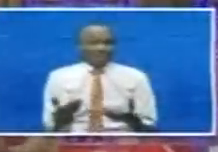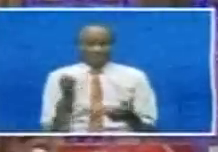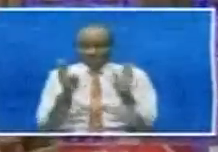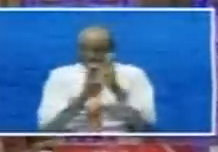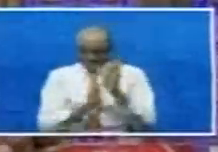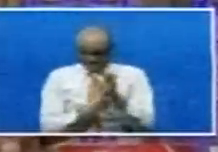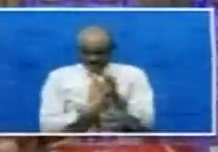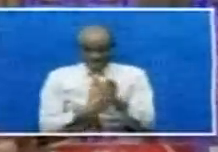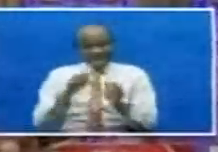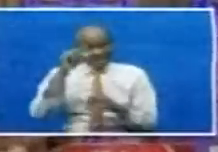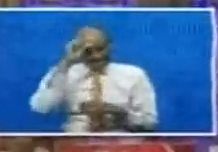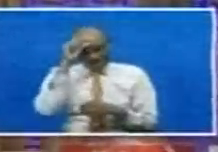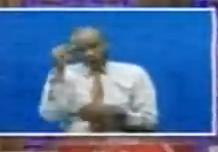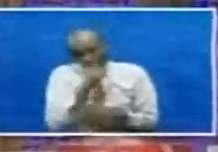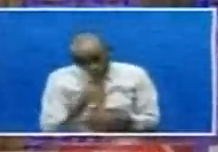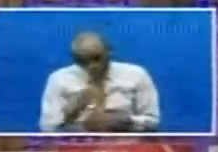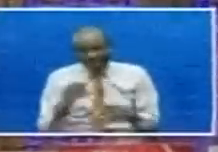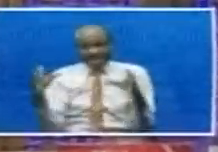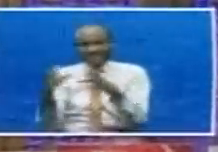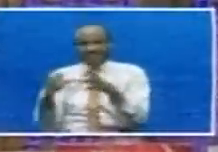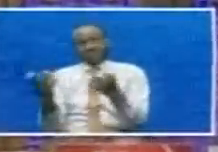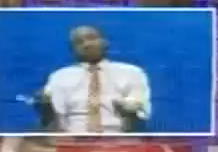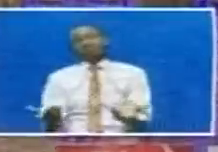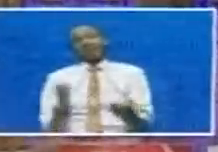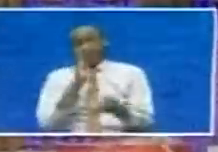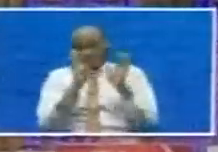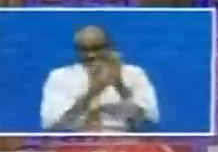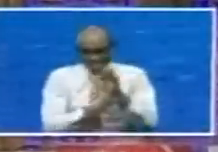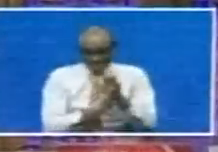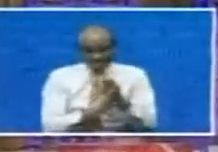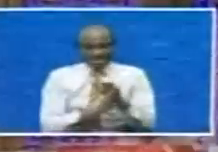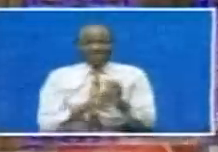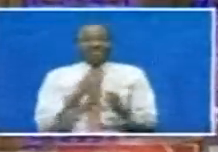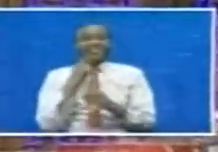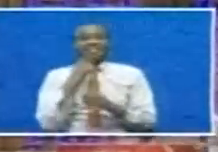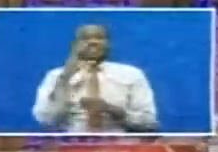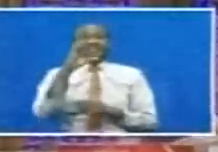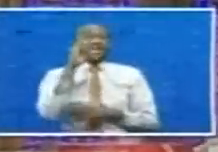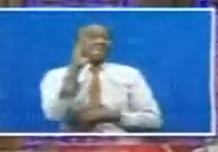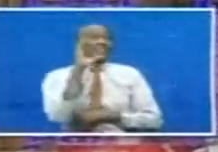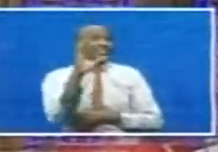It's still pending in Parliament. Charles Nyachai's CIC